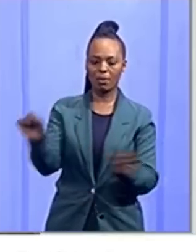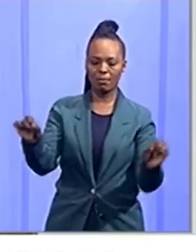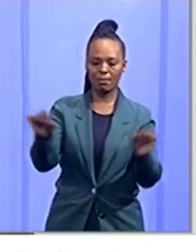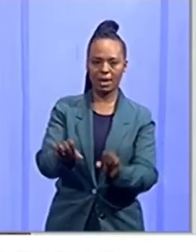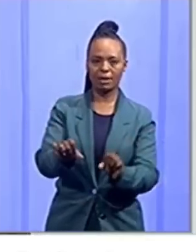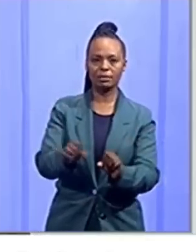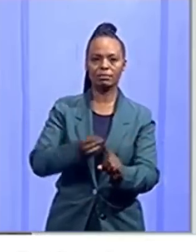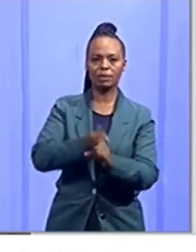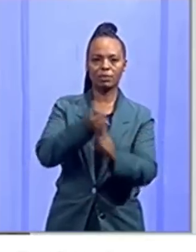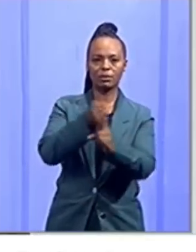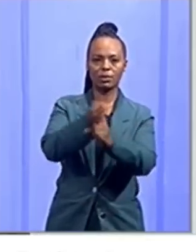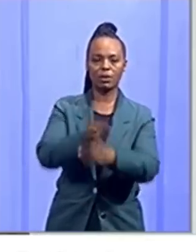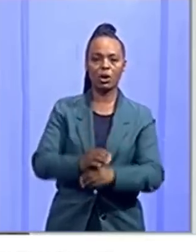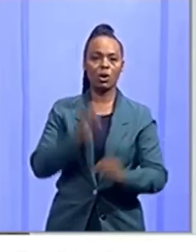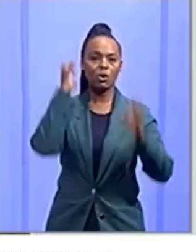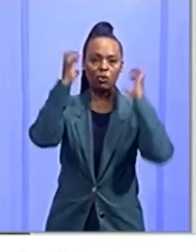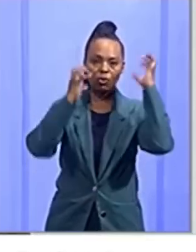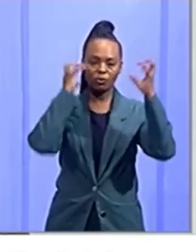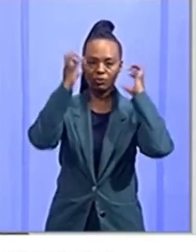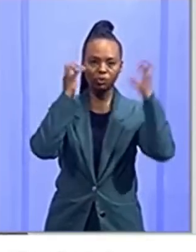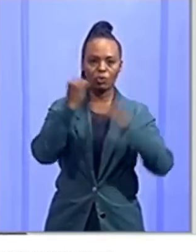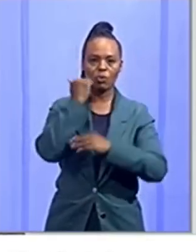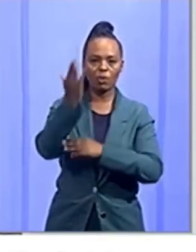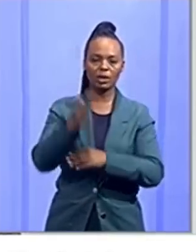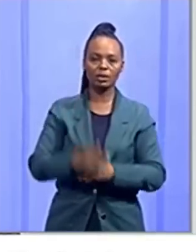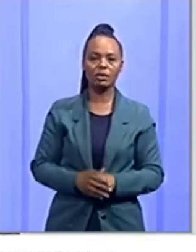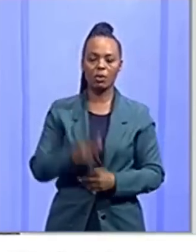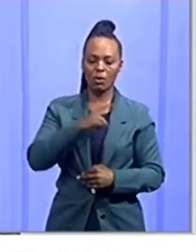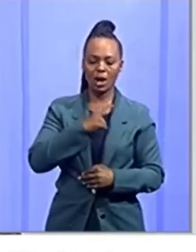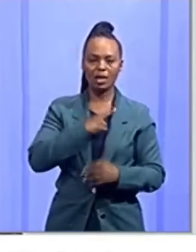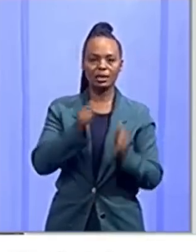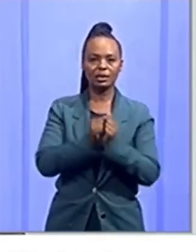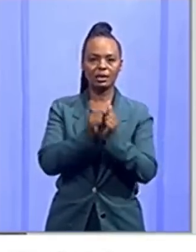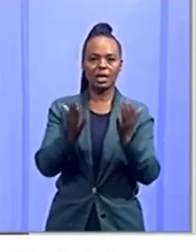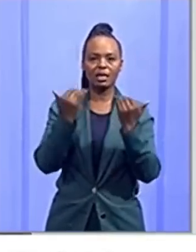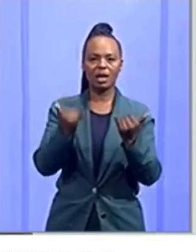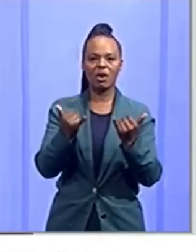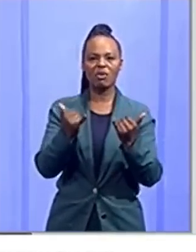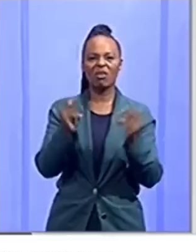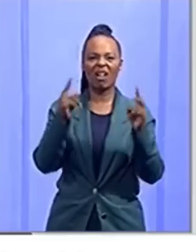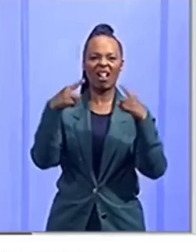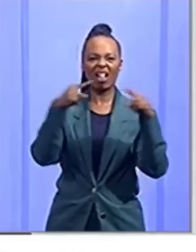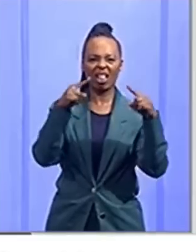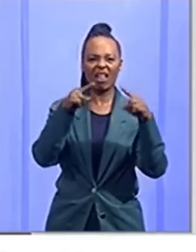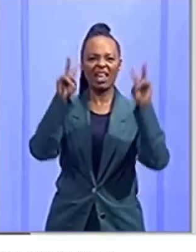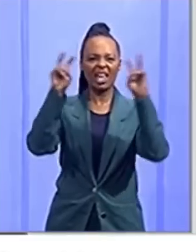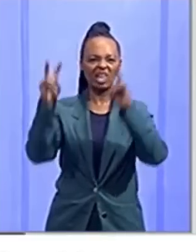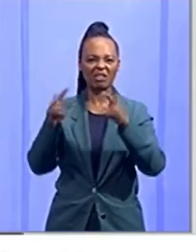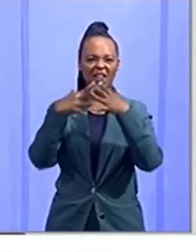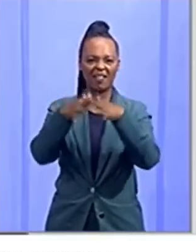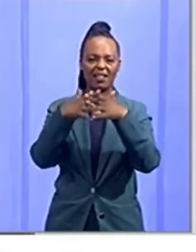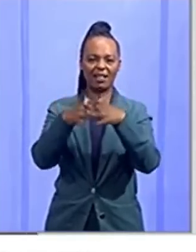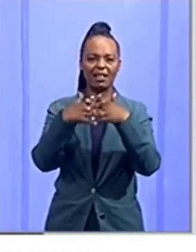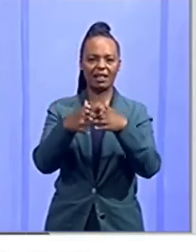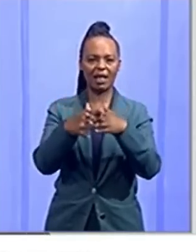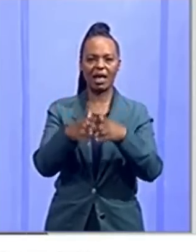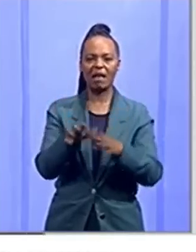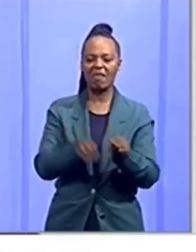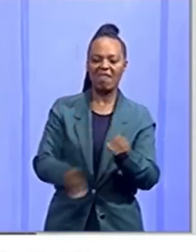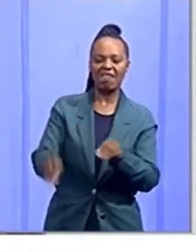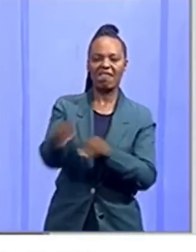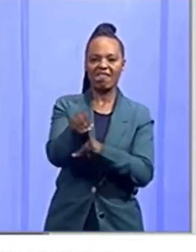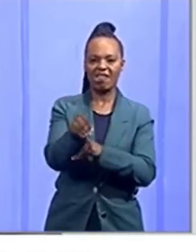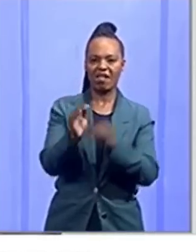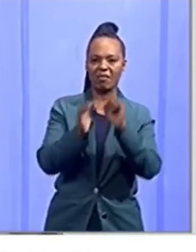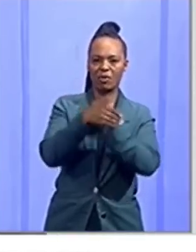confusion, where we start to bring up issues and people think we want to bring people in the back door.